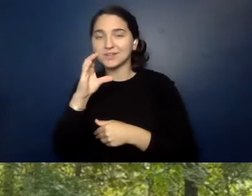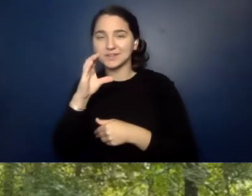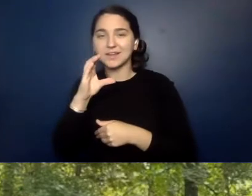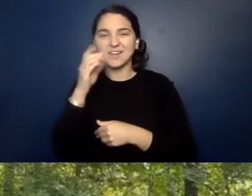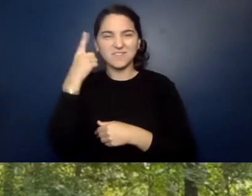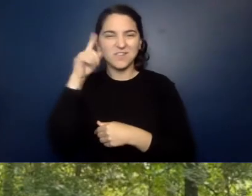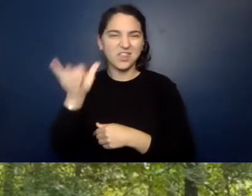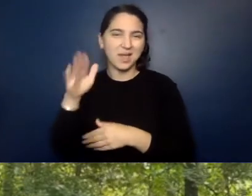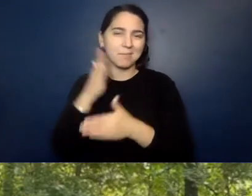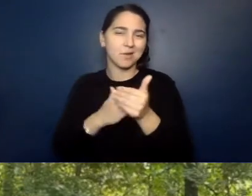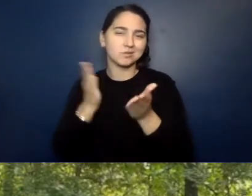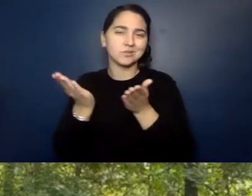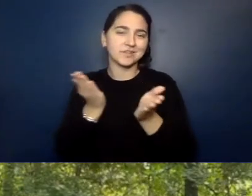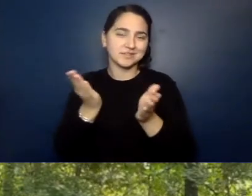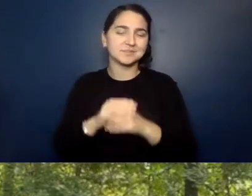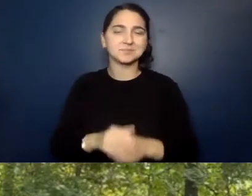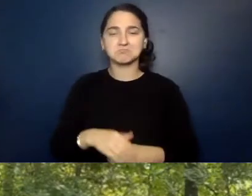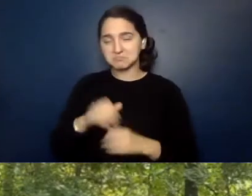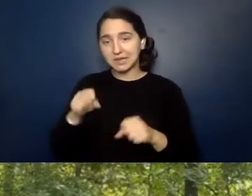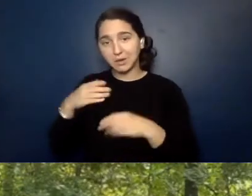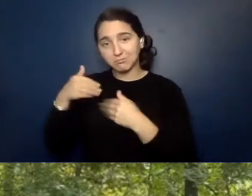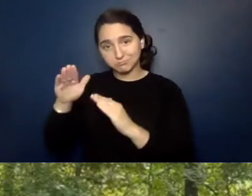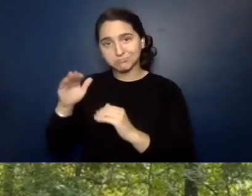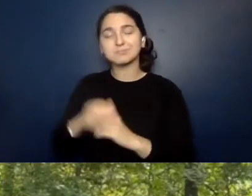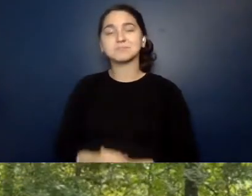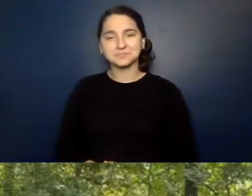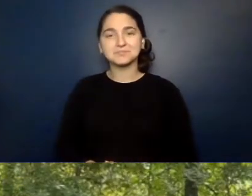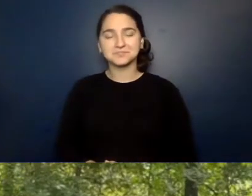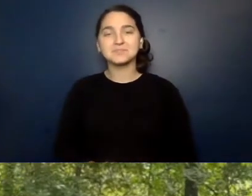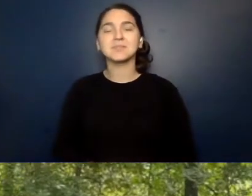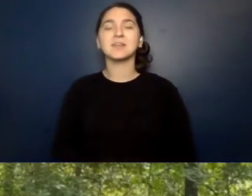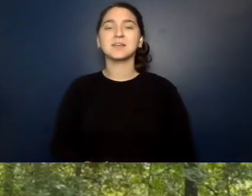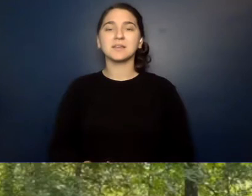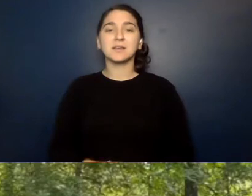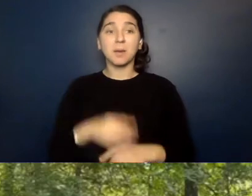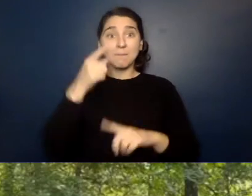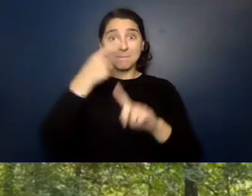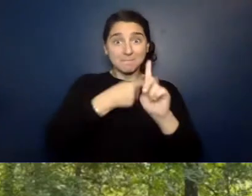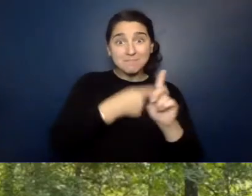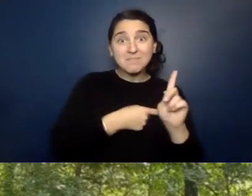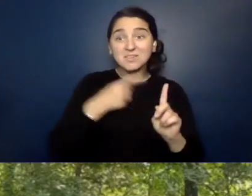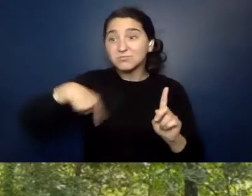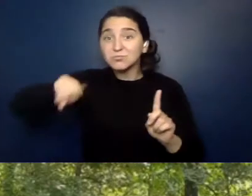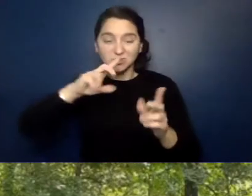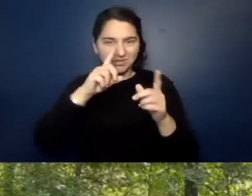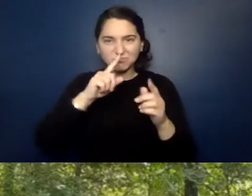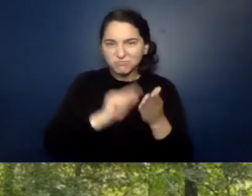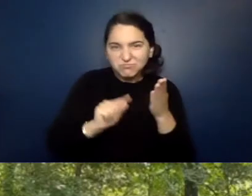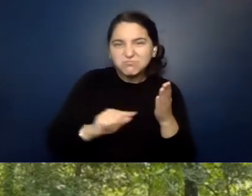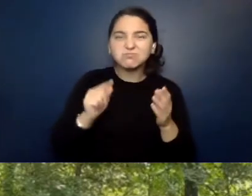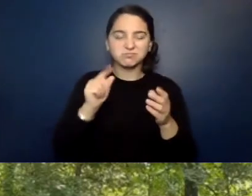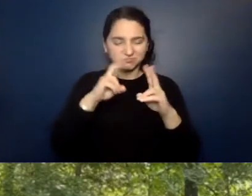During these summer months, we are continuing our conversation on soul liberty and religious freedom. This morning,